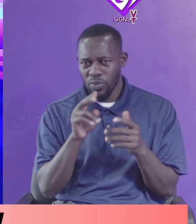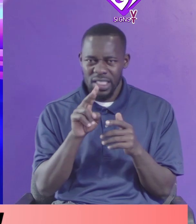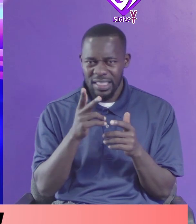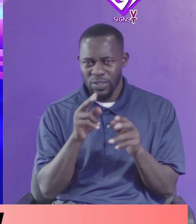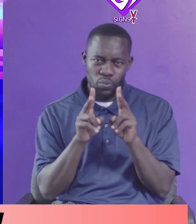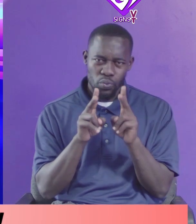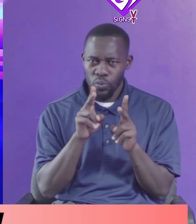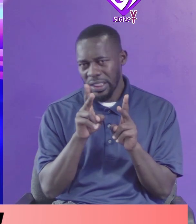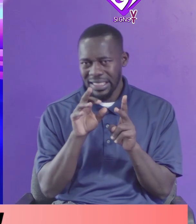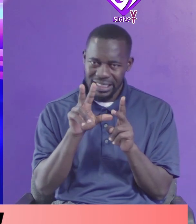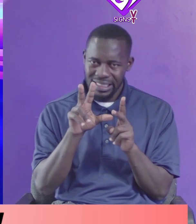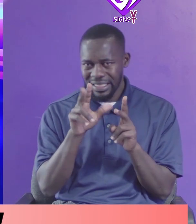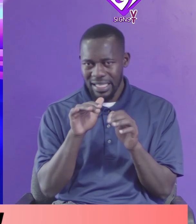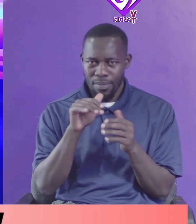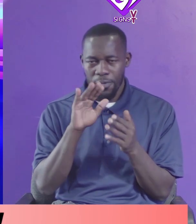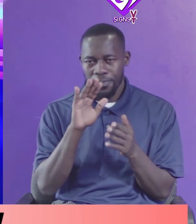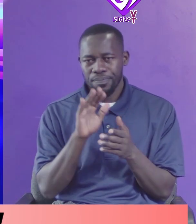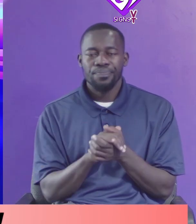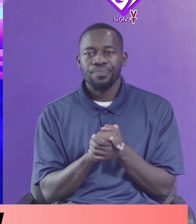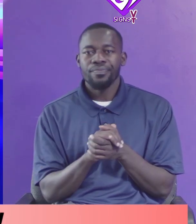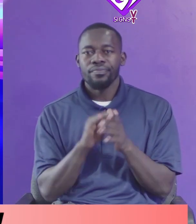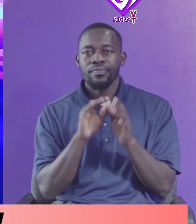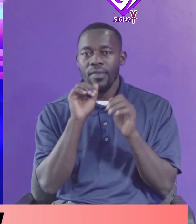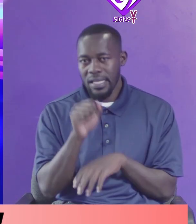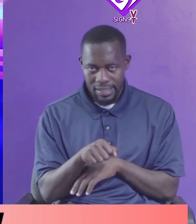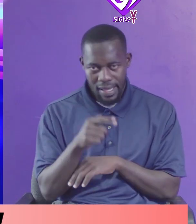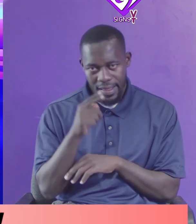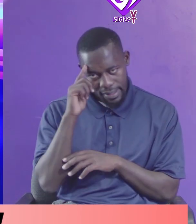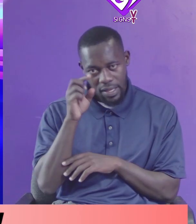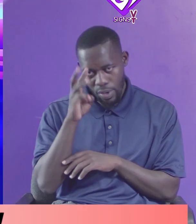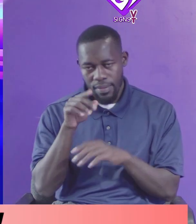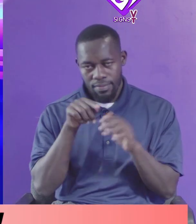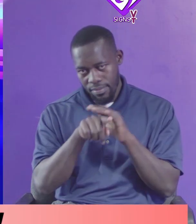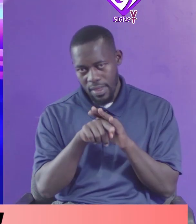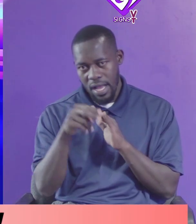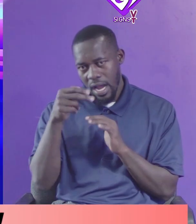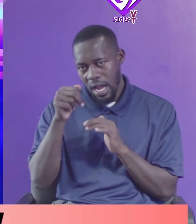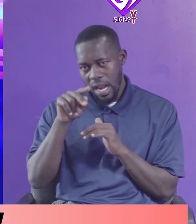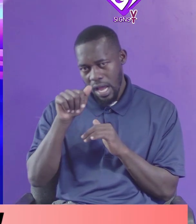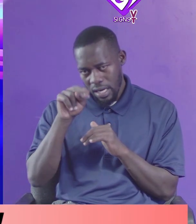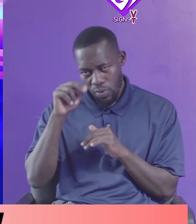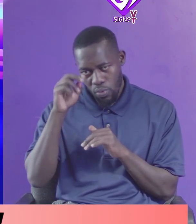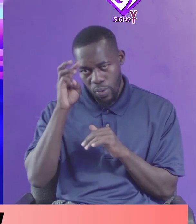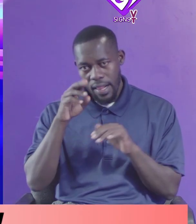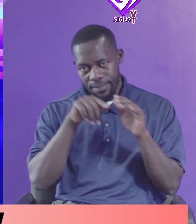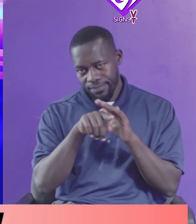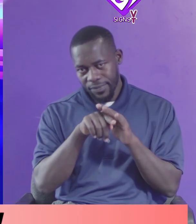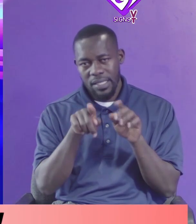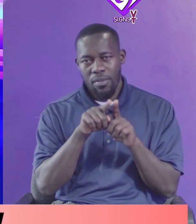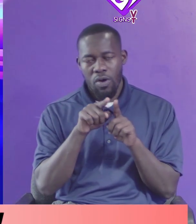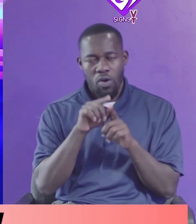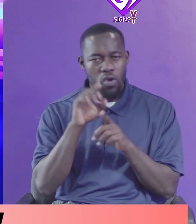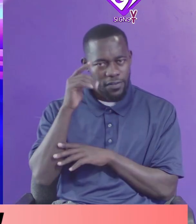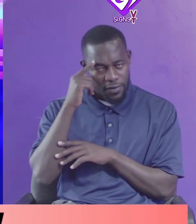all these goals. So yes, they can totally rely on Erling Haaland. Right. I think also Pep has been, and